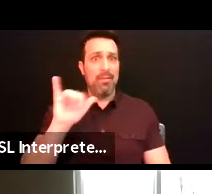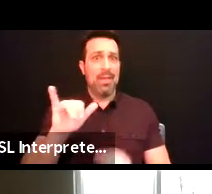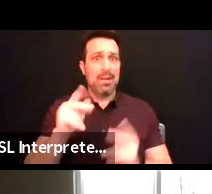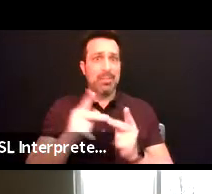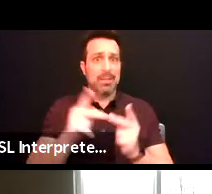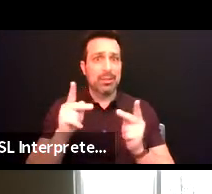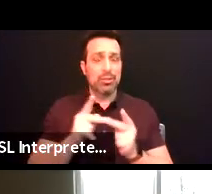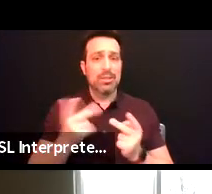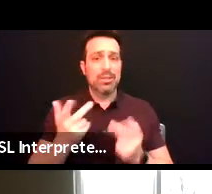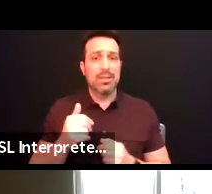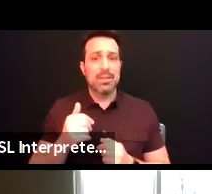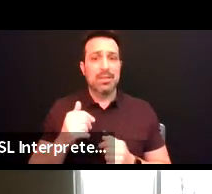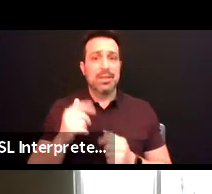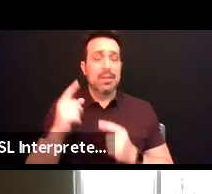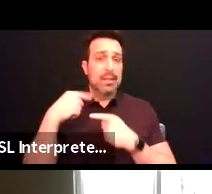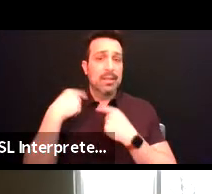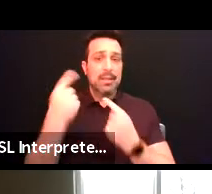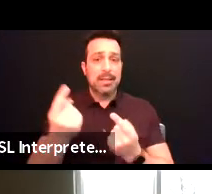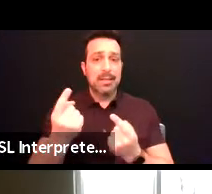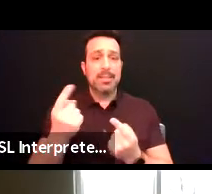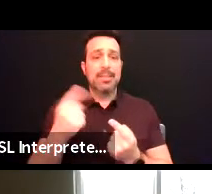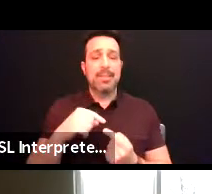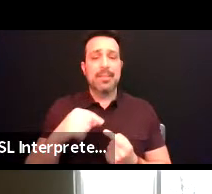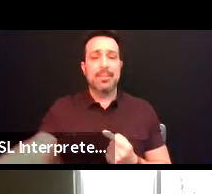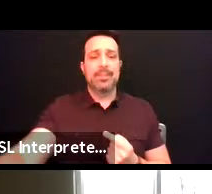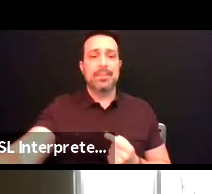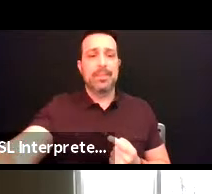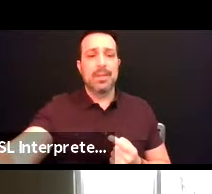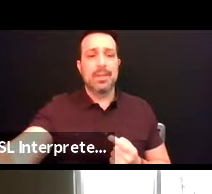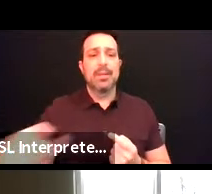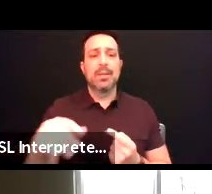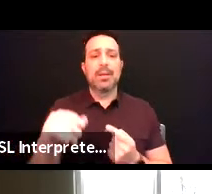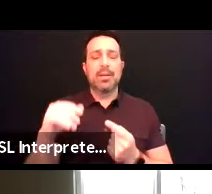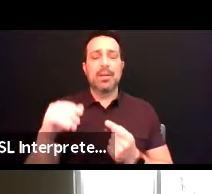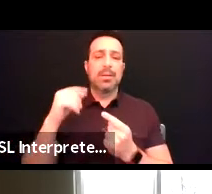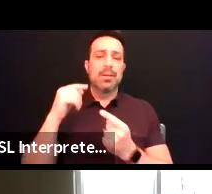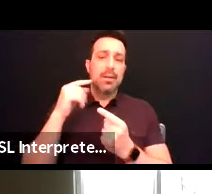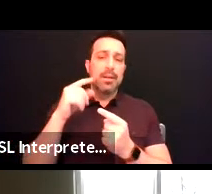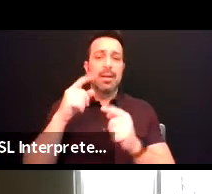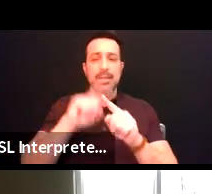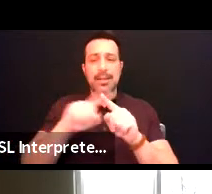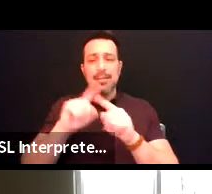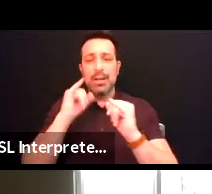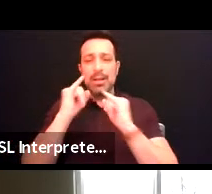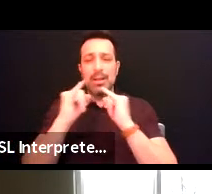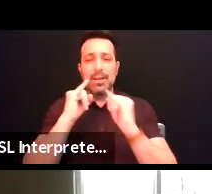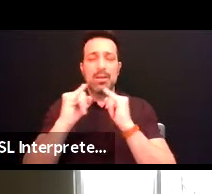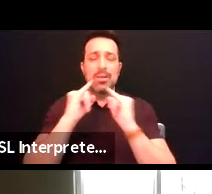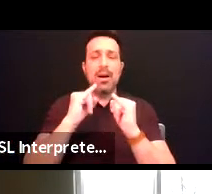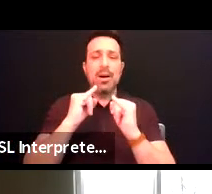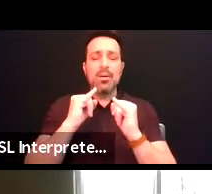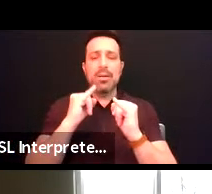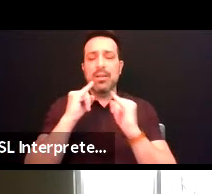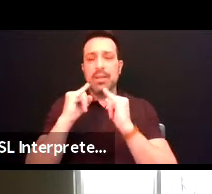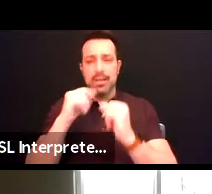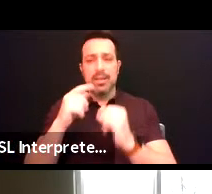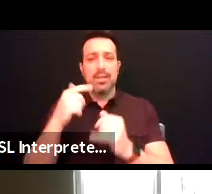position. It has gone through a series of panels and interviews and is now down to 3 final